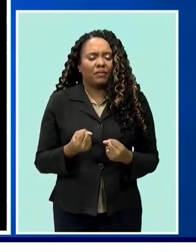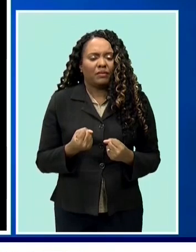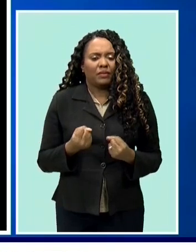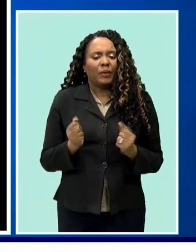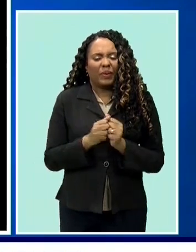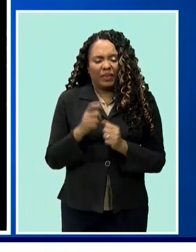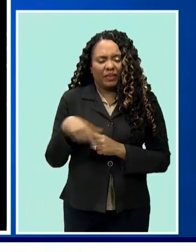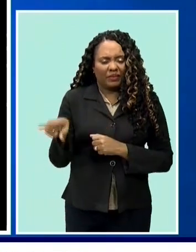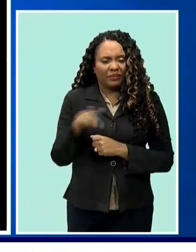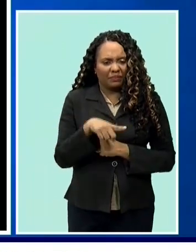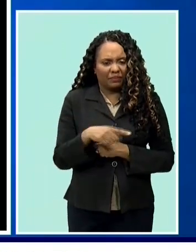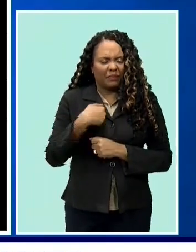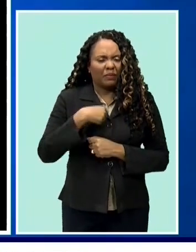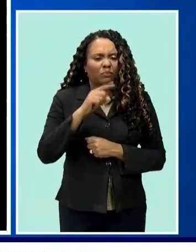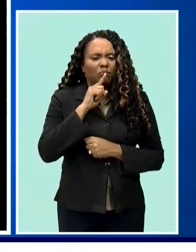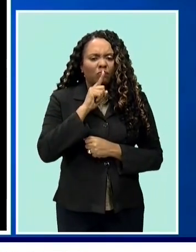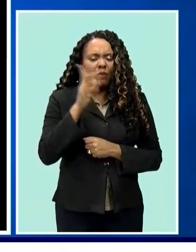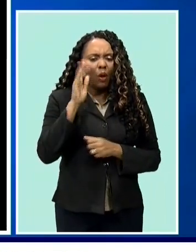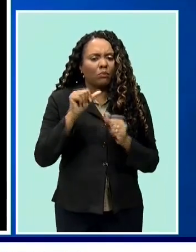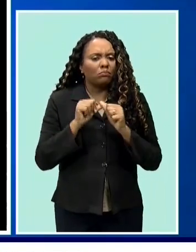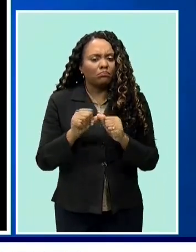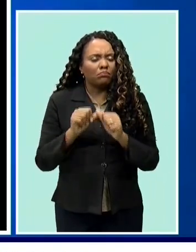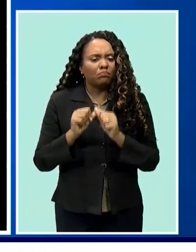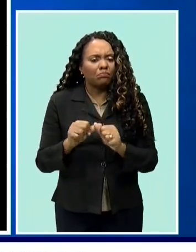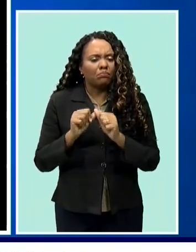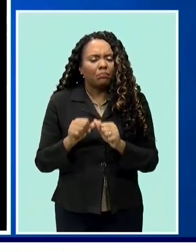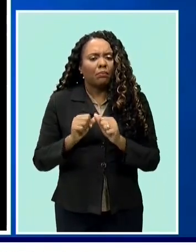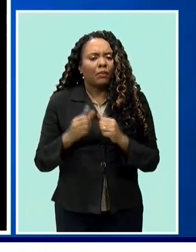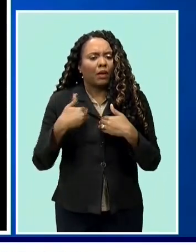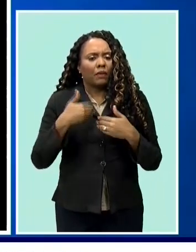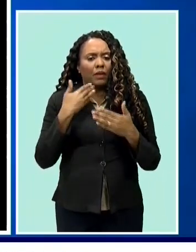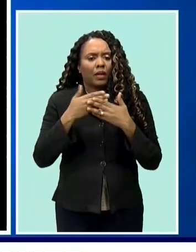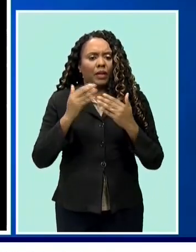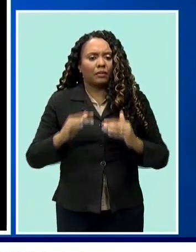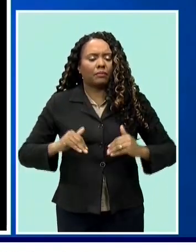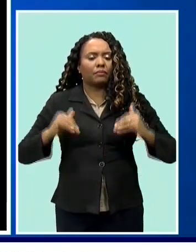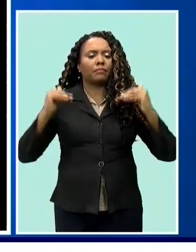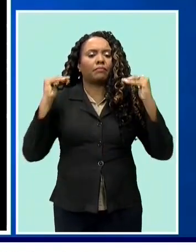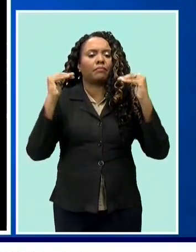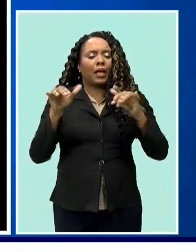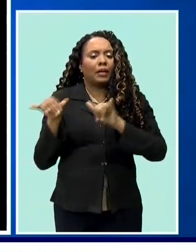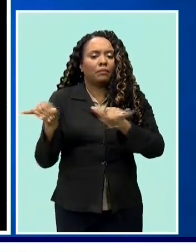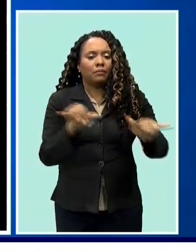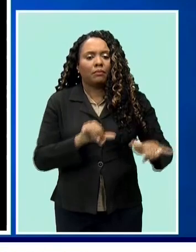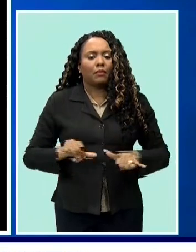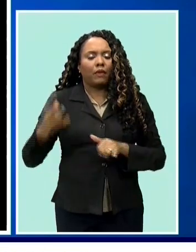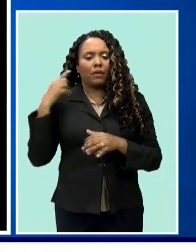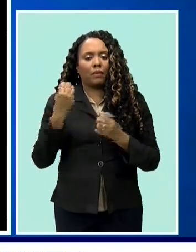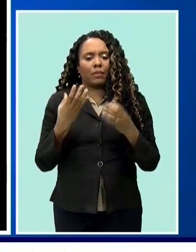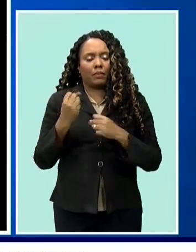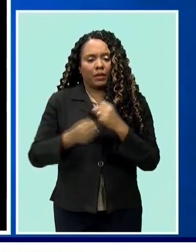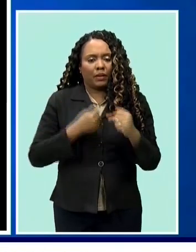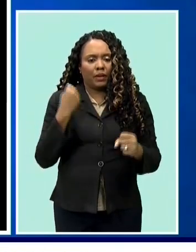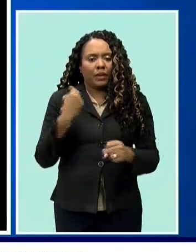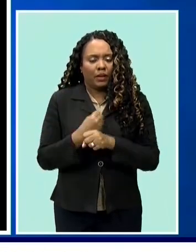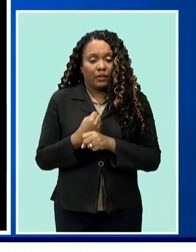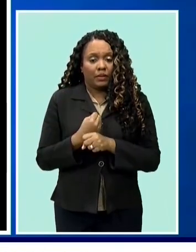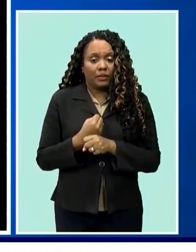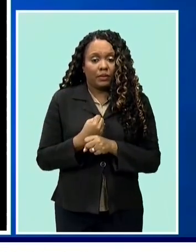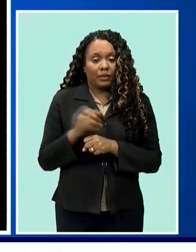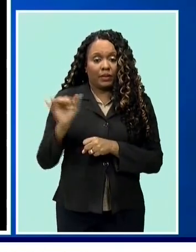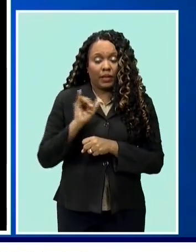I'm sure that they will continue to maintain the high standards that they've been maintaining over the years, and they will do the same thing with this crop